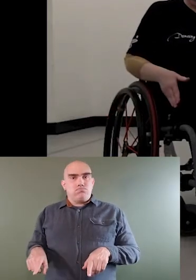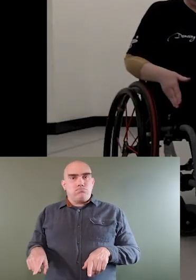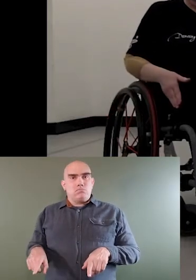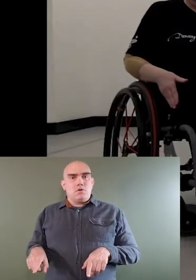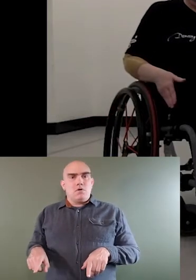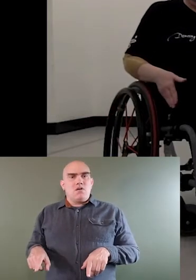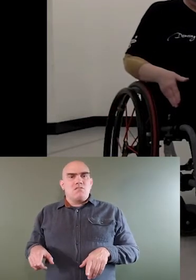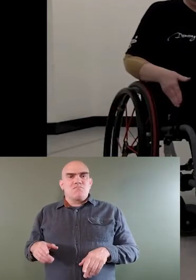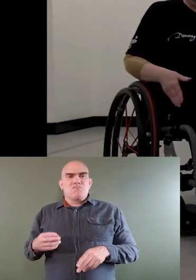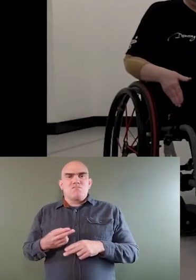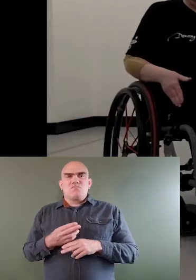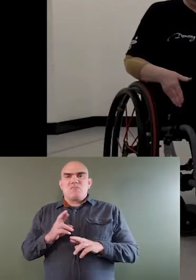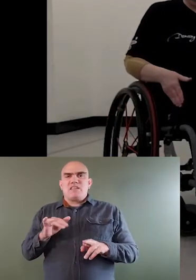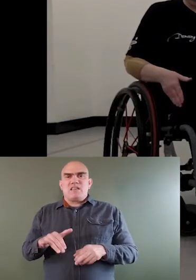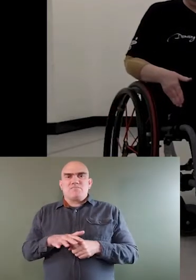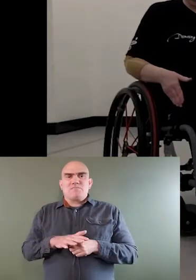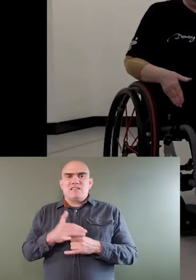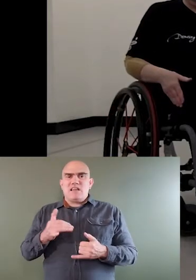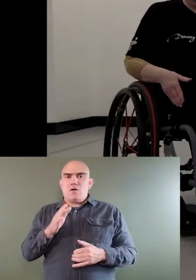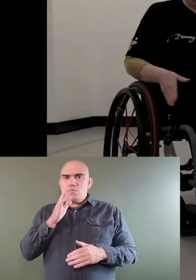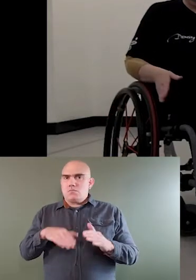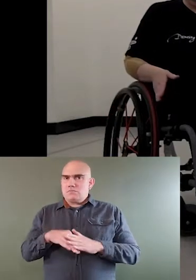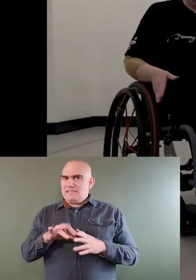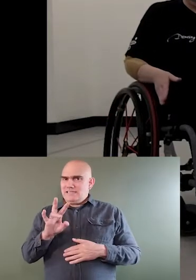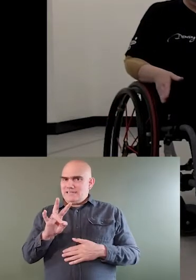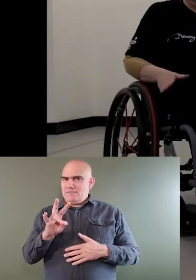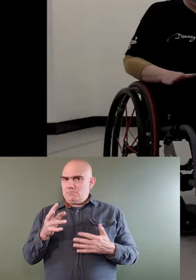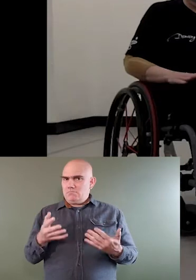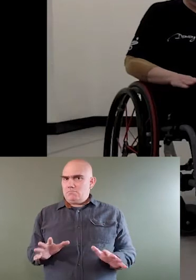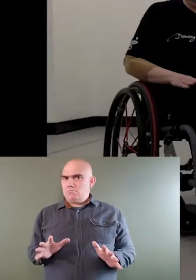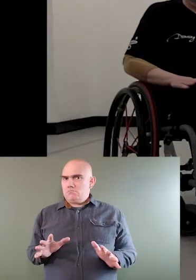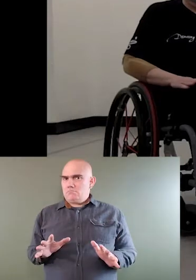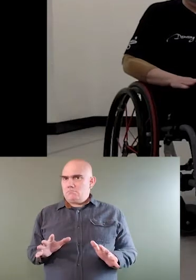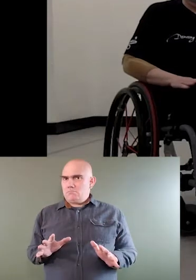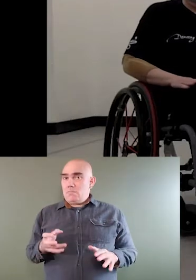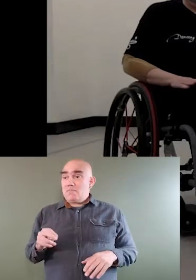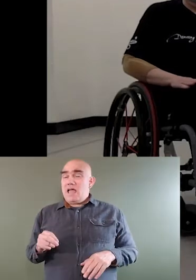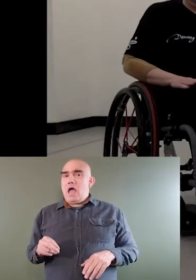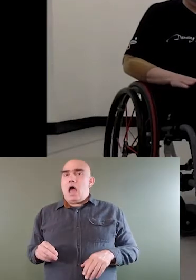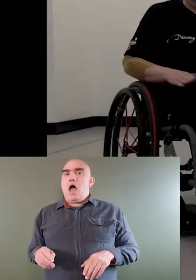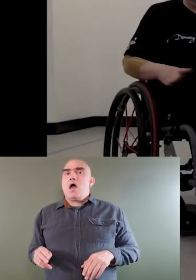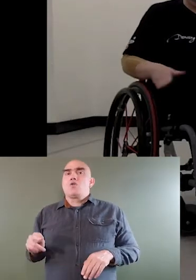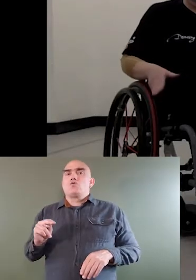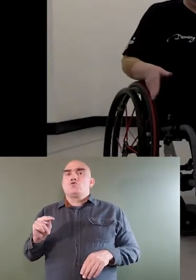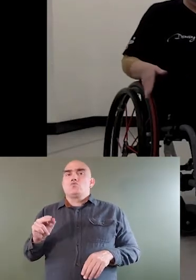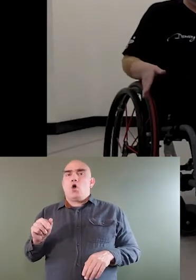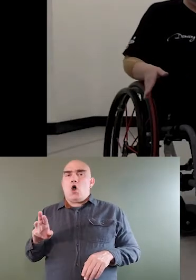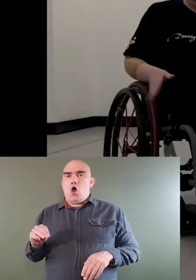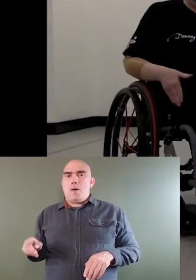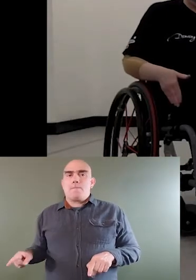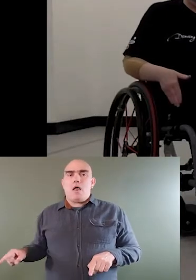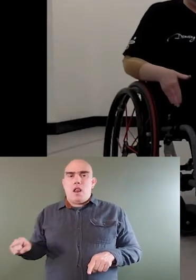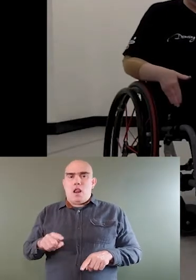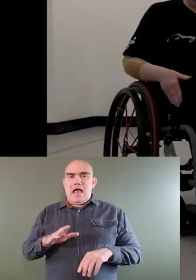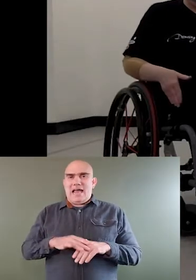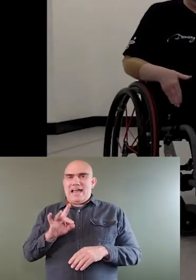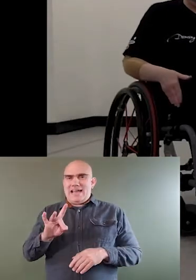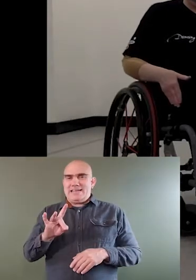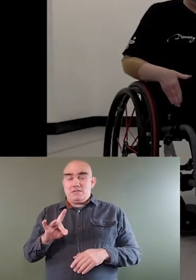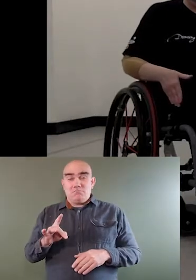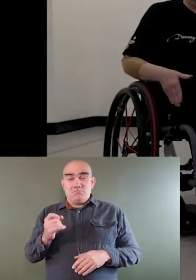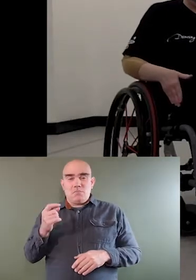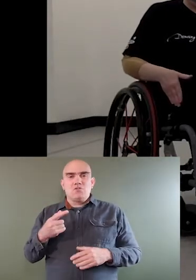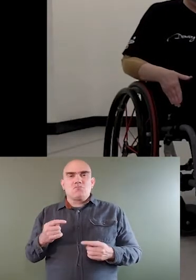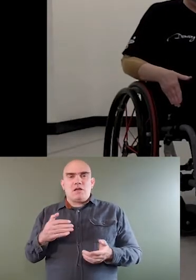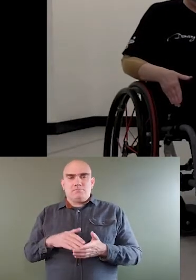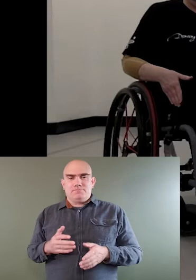space. We're only going to do 7, then we're going to come back to our neutral on count 8. So let's try that.